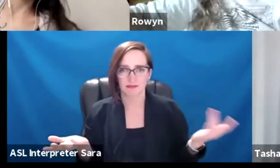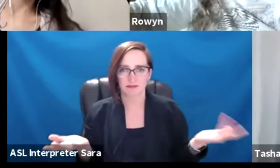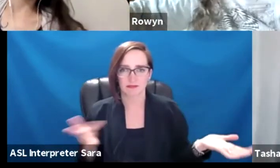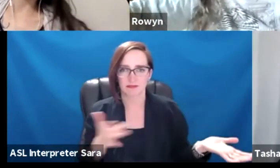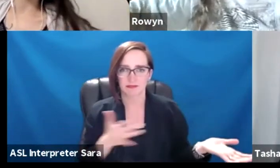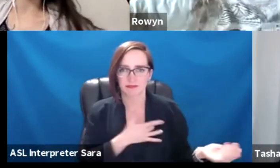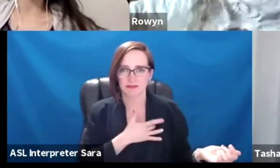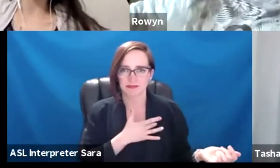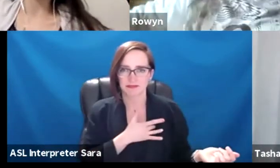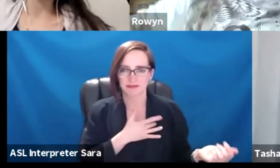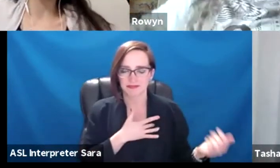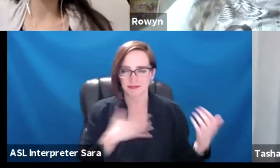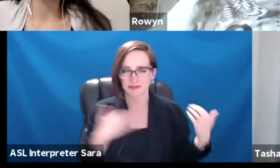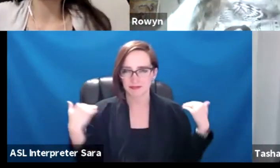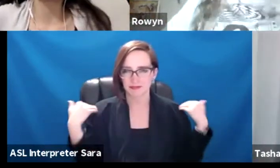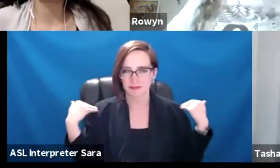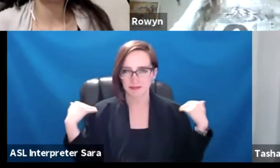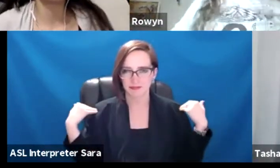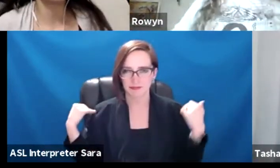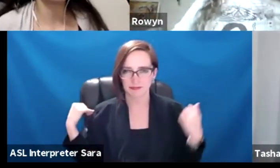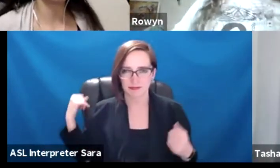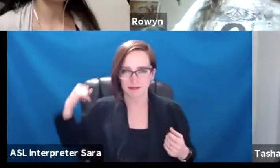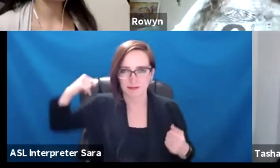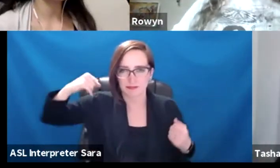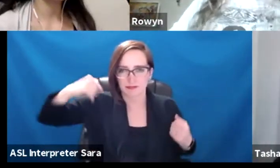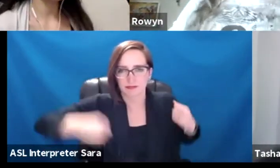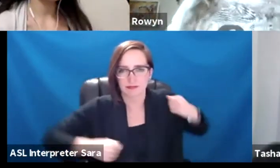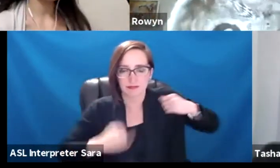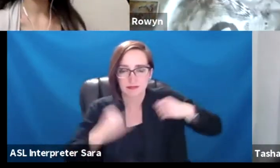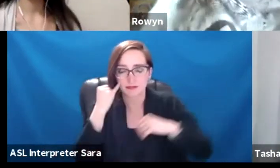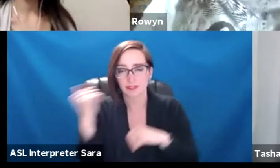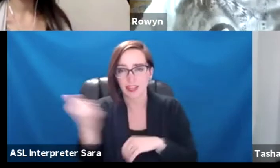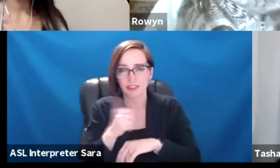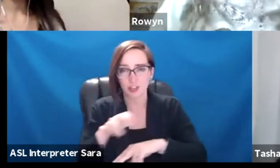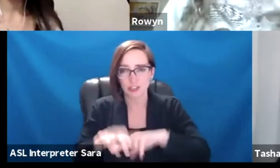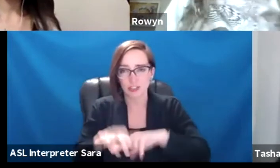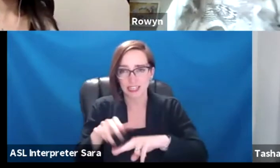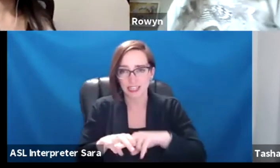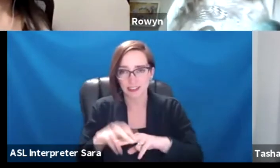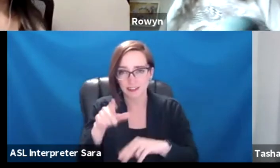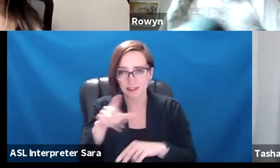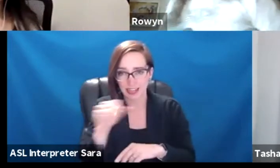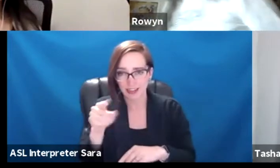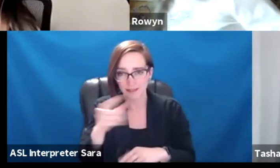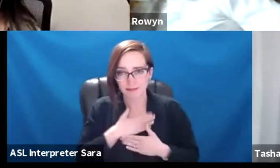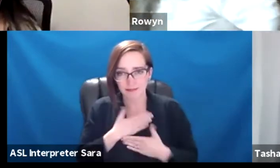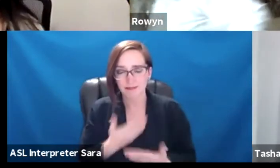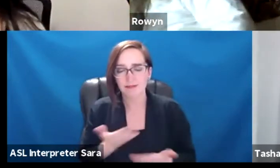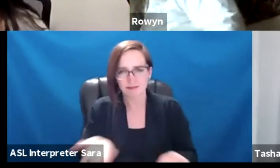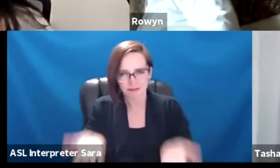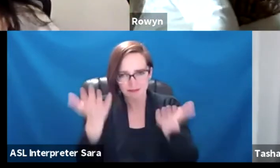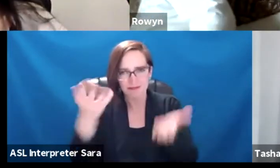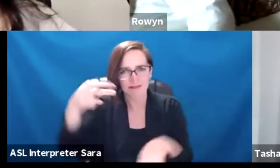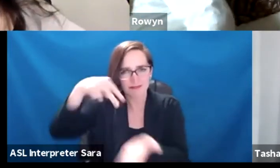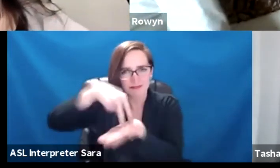Wish I could live. If you are sitting, consider standing. It's